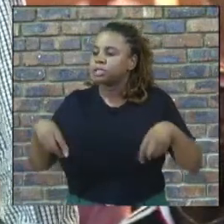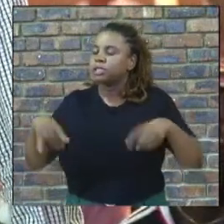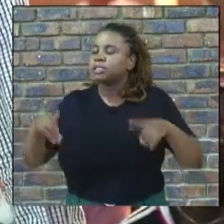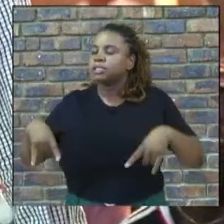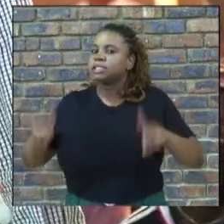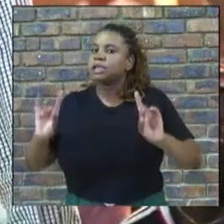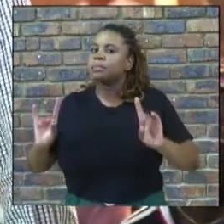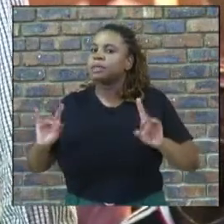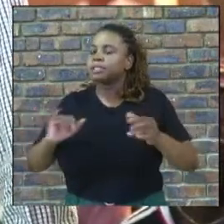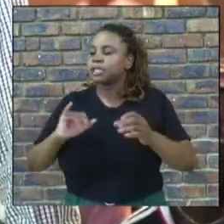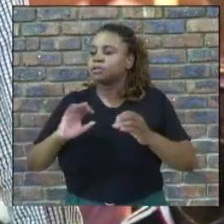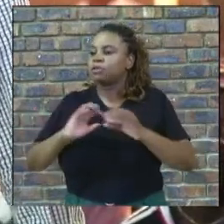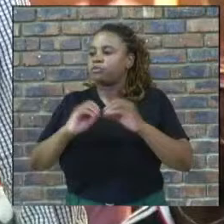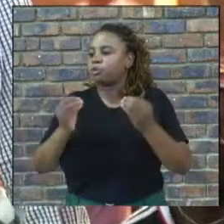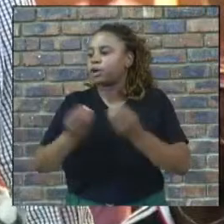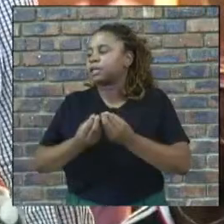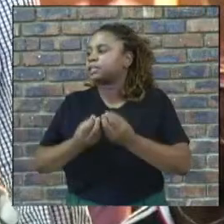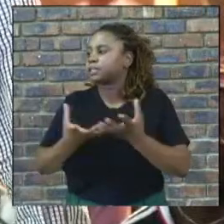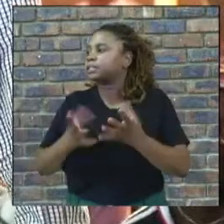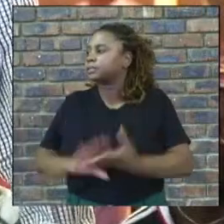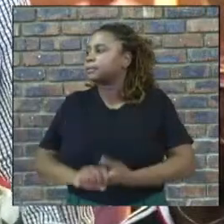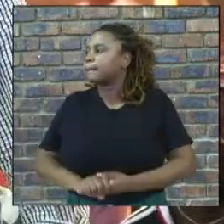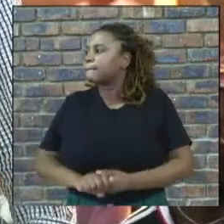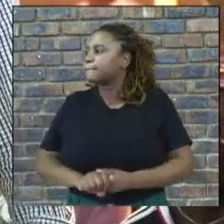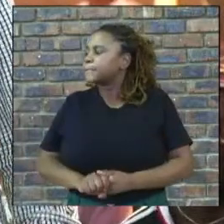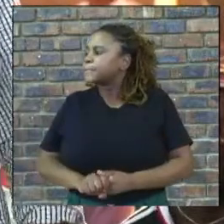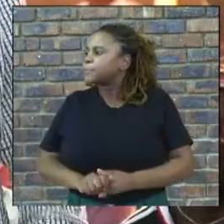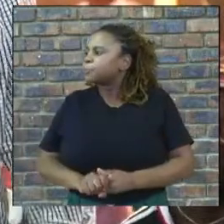problem ke na le yona ke ya yona ya funding.